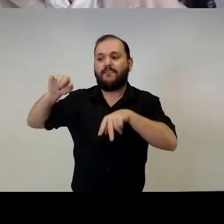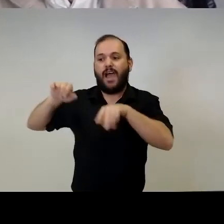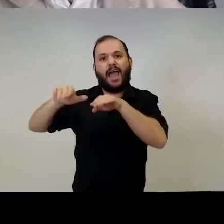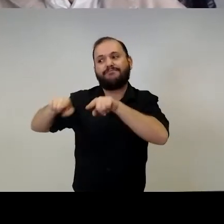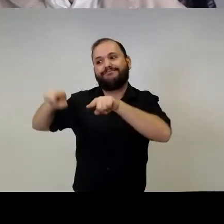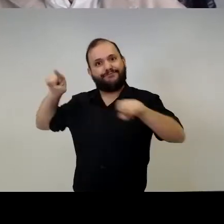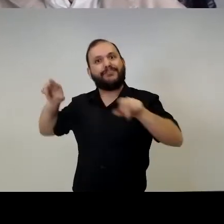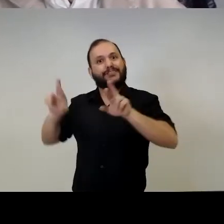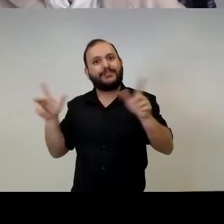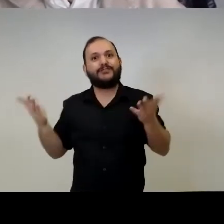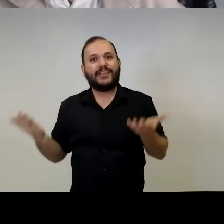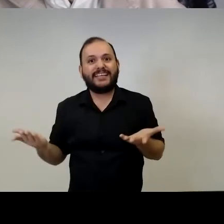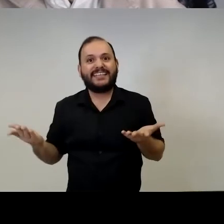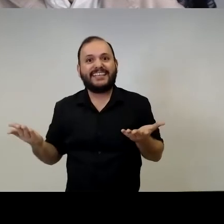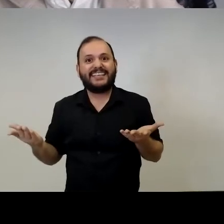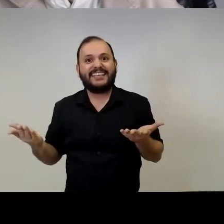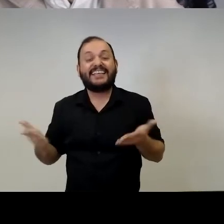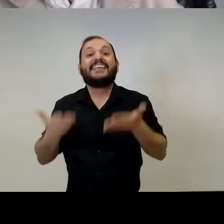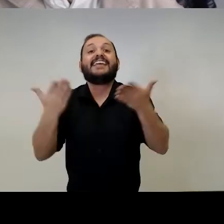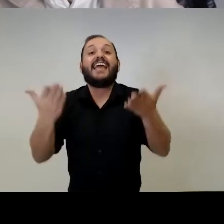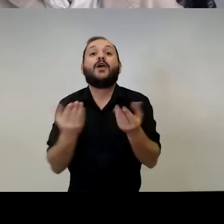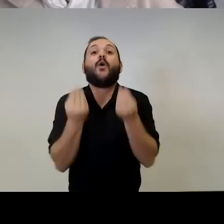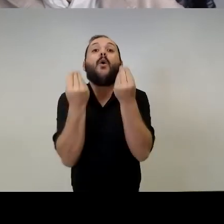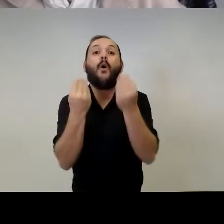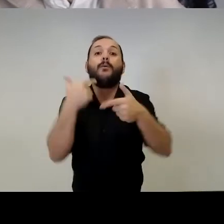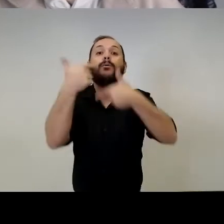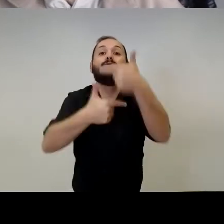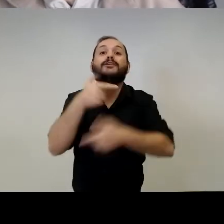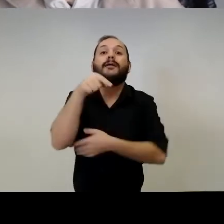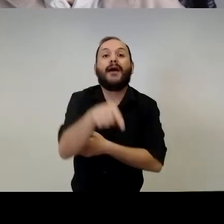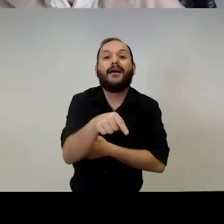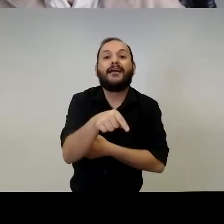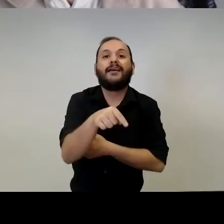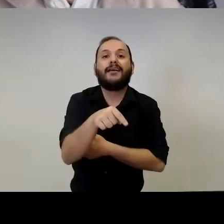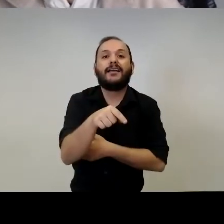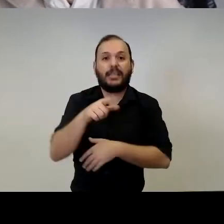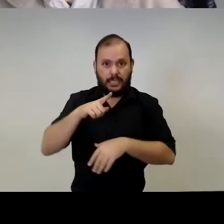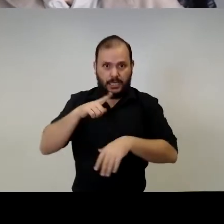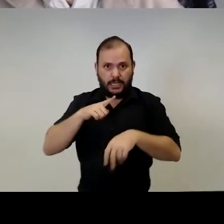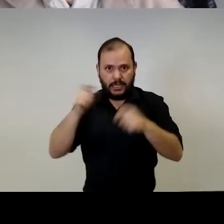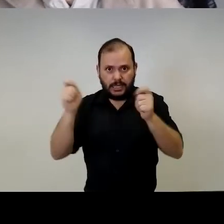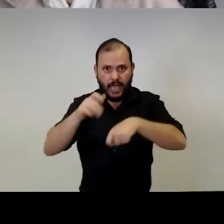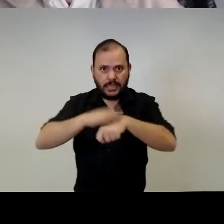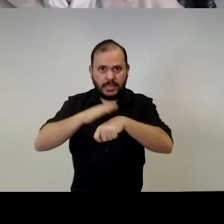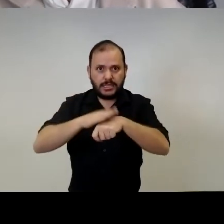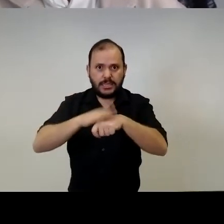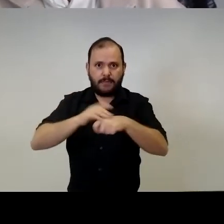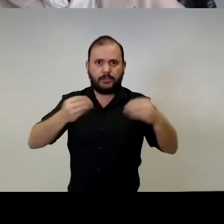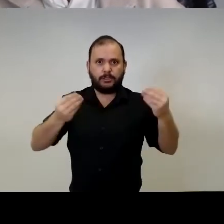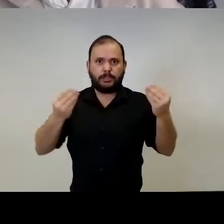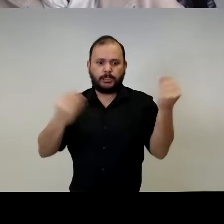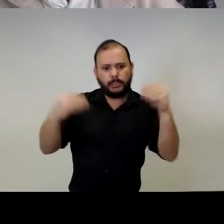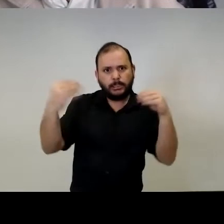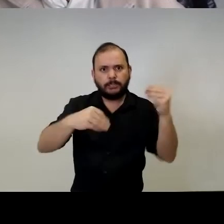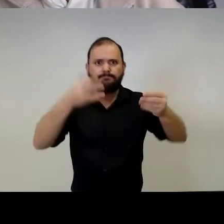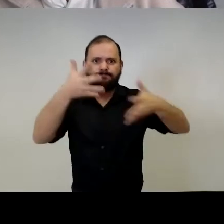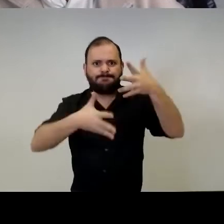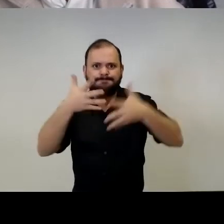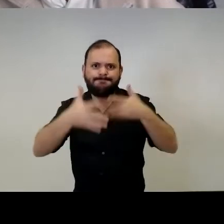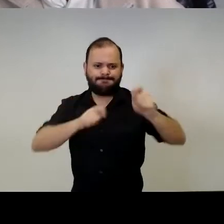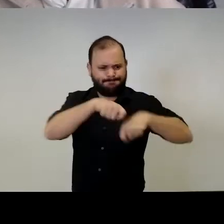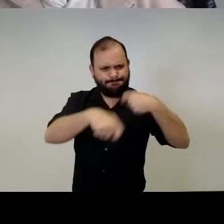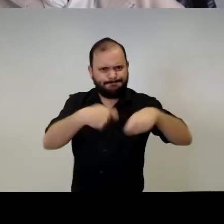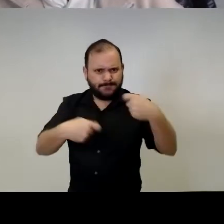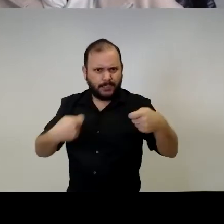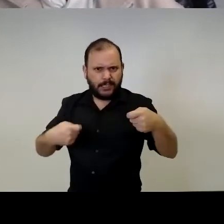what will your working memory do? Will you be able to catch up, or will you lose something? According